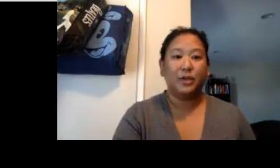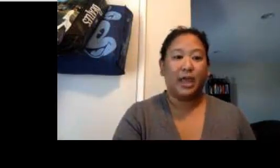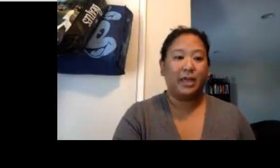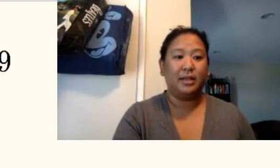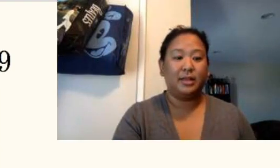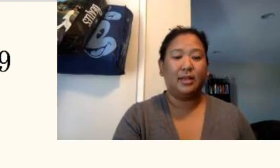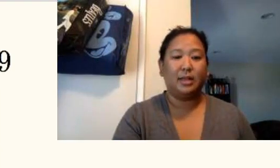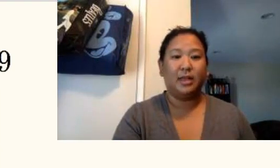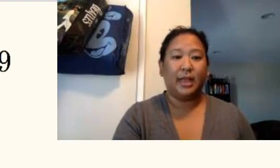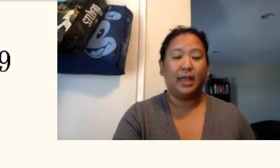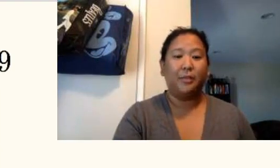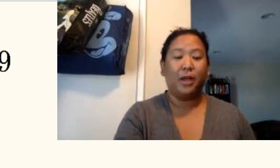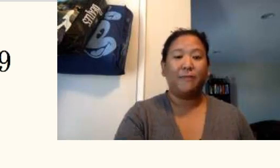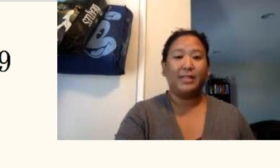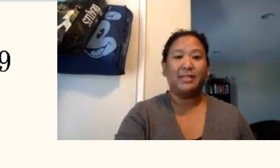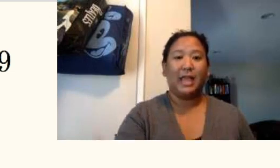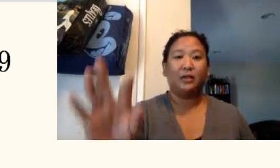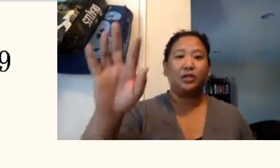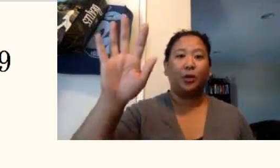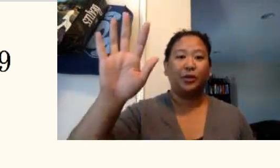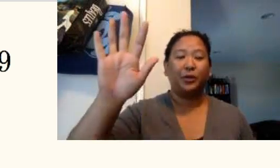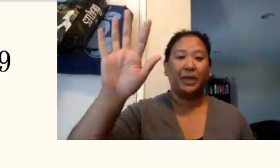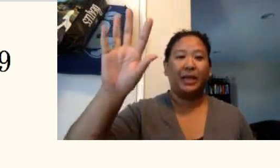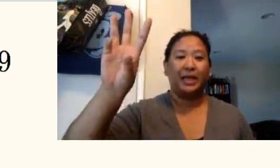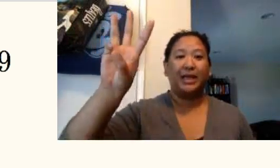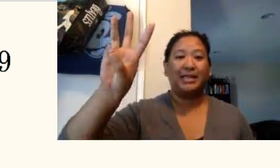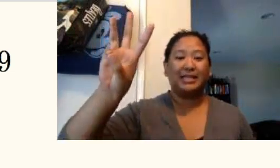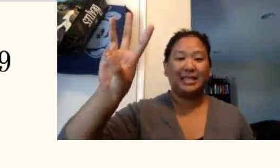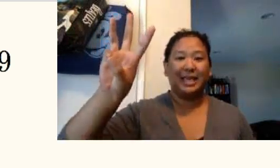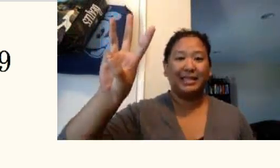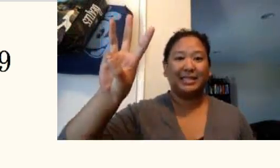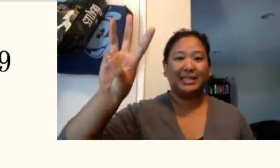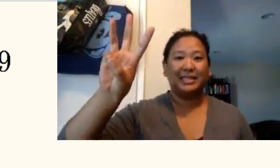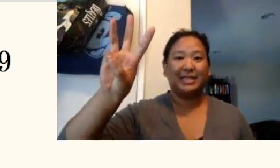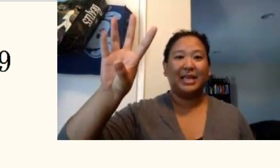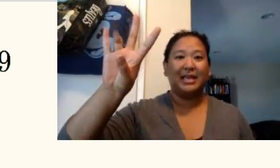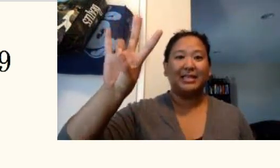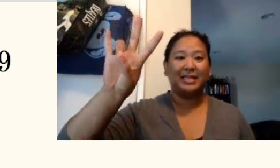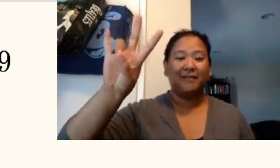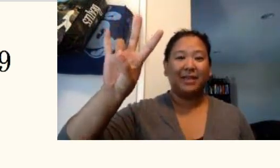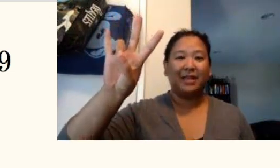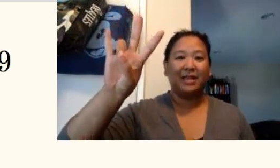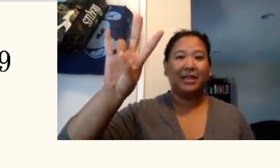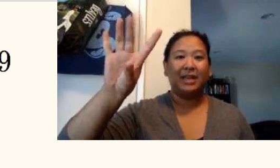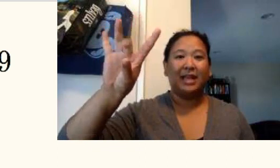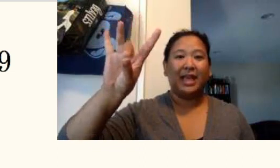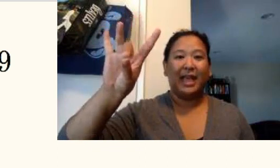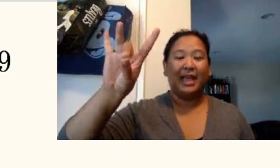6 through 9. Okay, your palm faces out. Start with your pinky. 6,